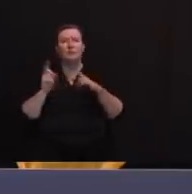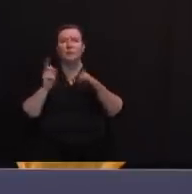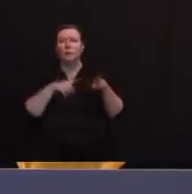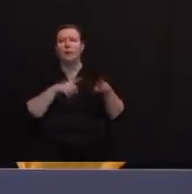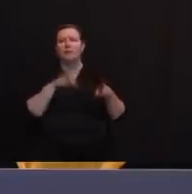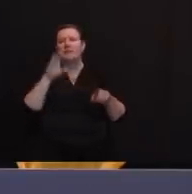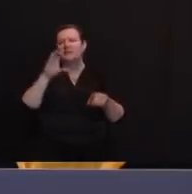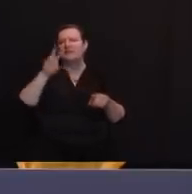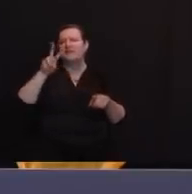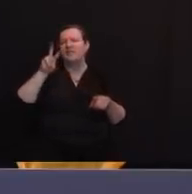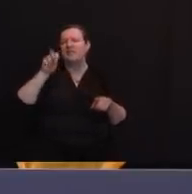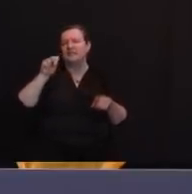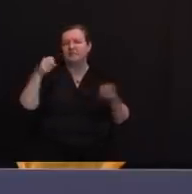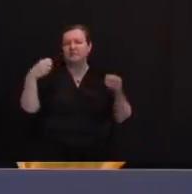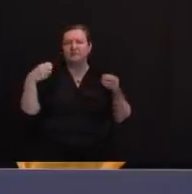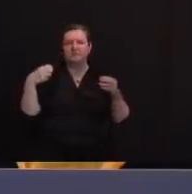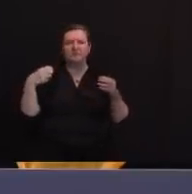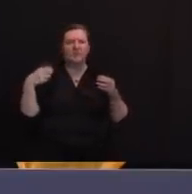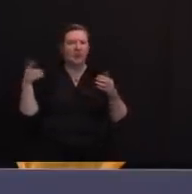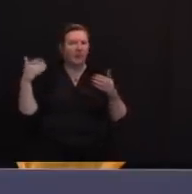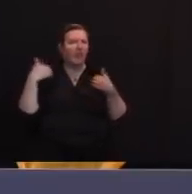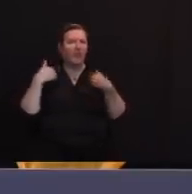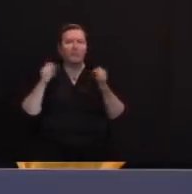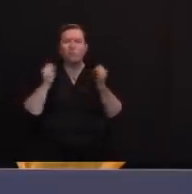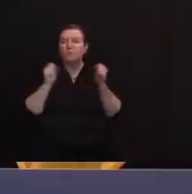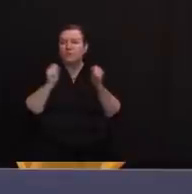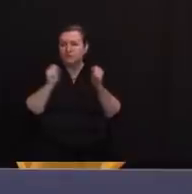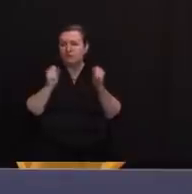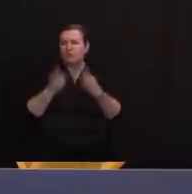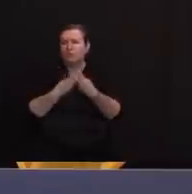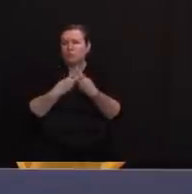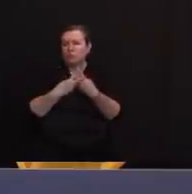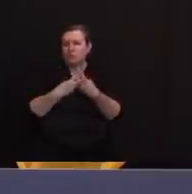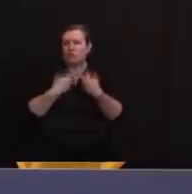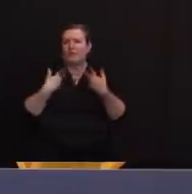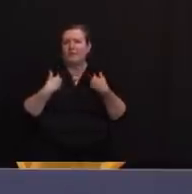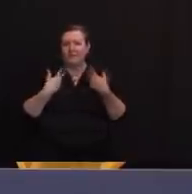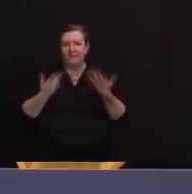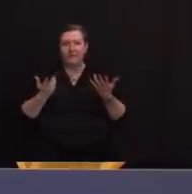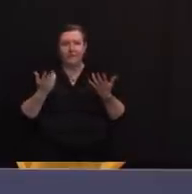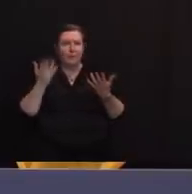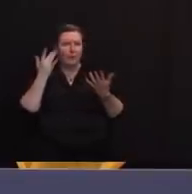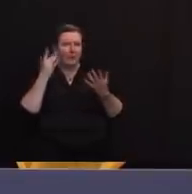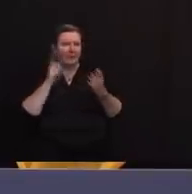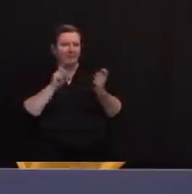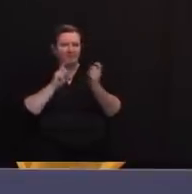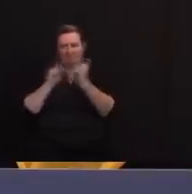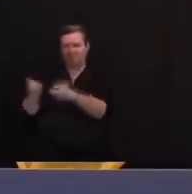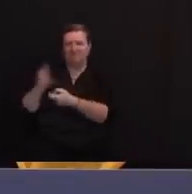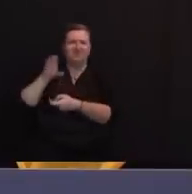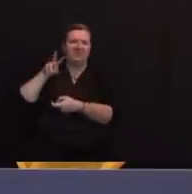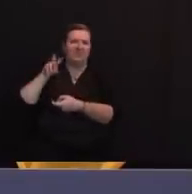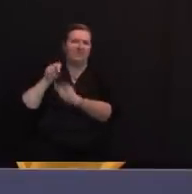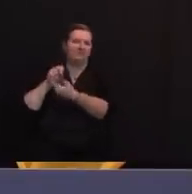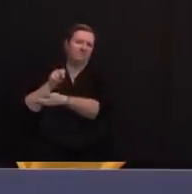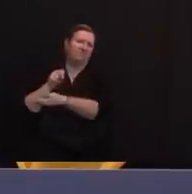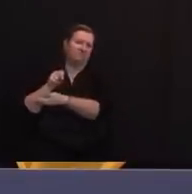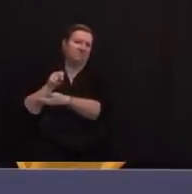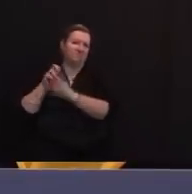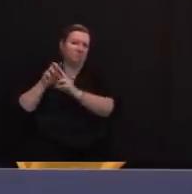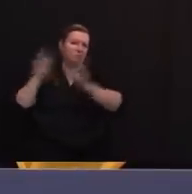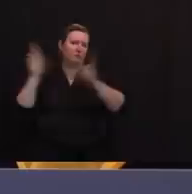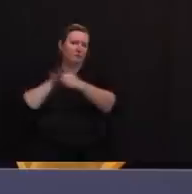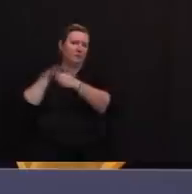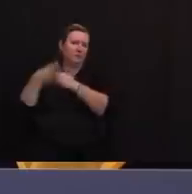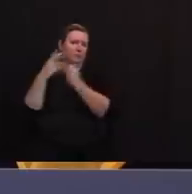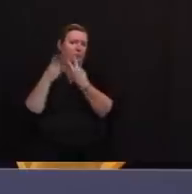by definition because that's part of the reason they got the assignment. Do you care? Do you have one last? I'll ask